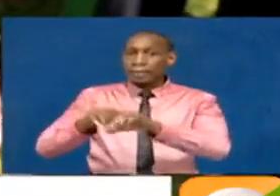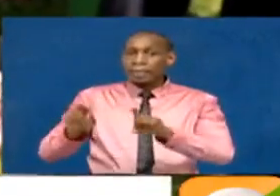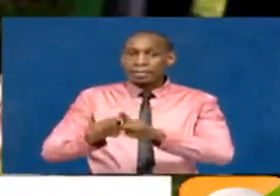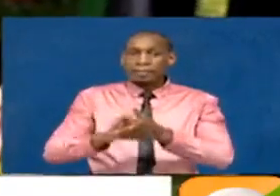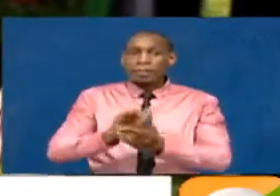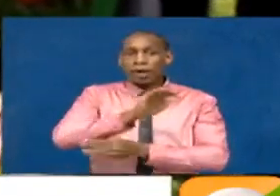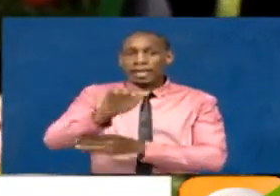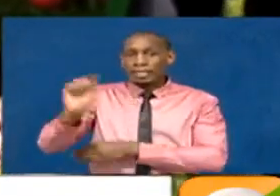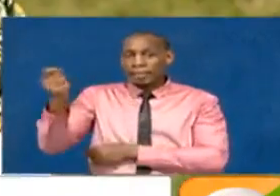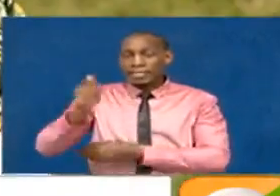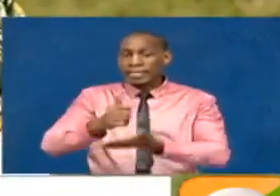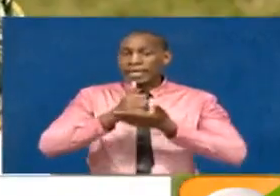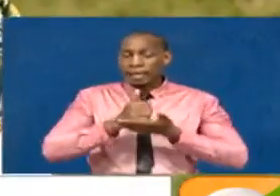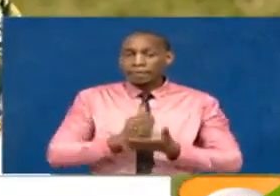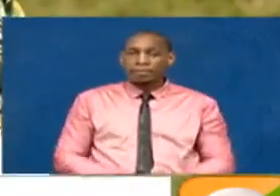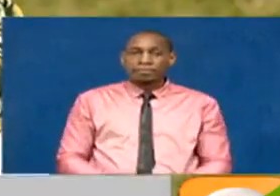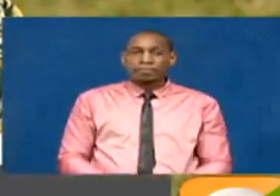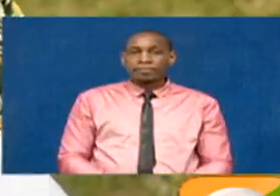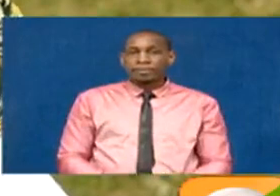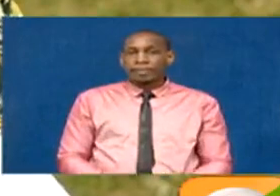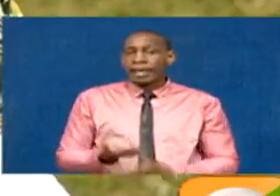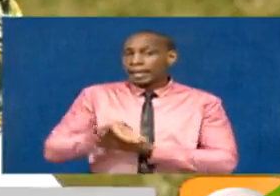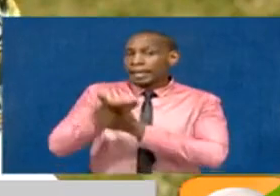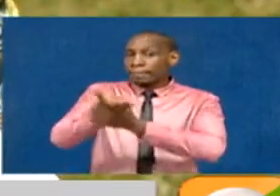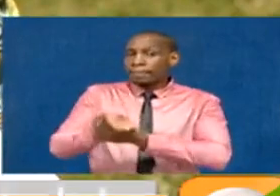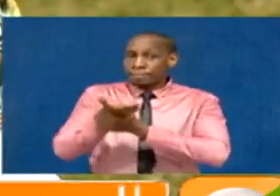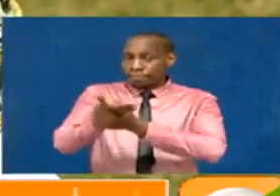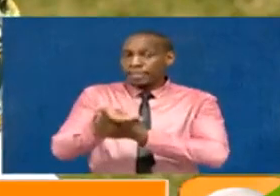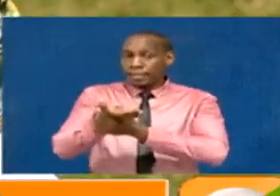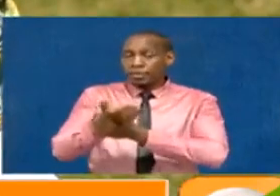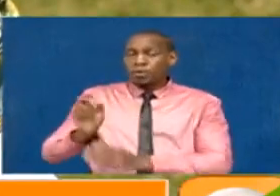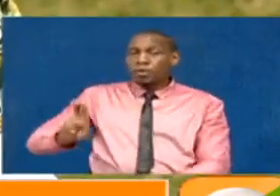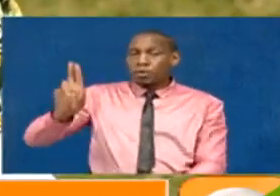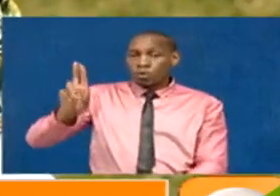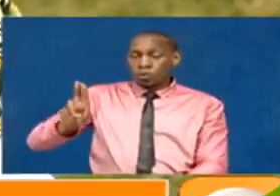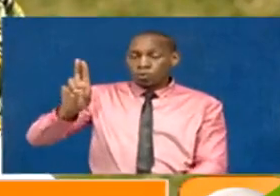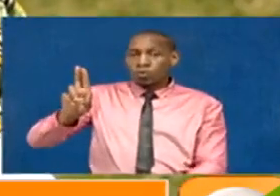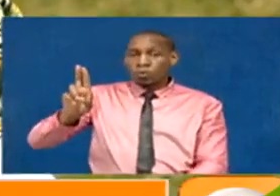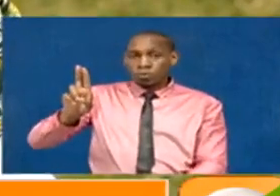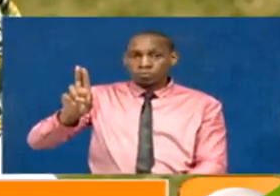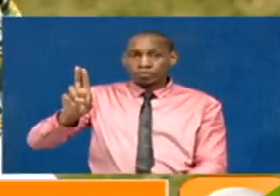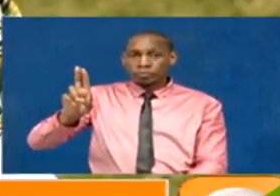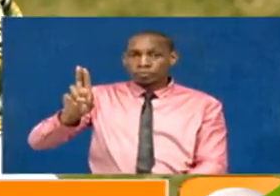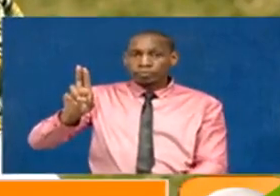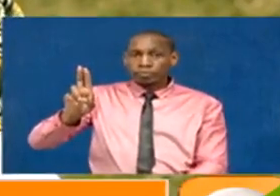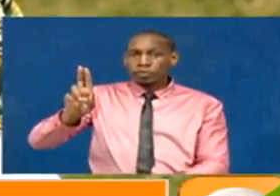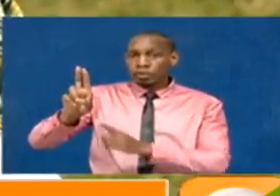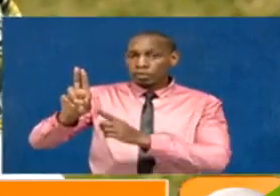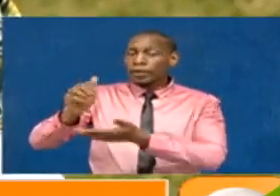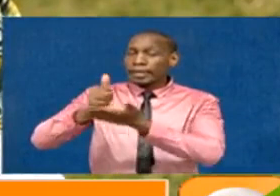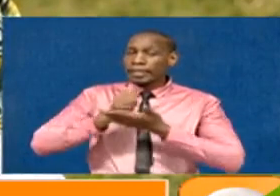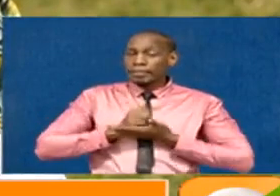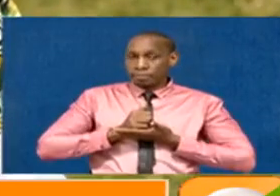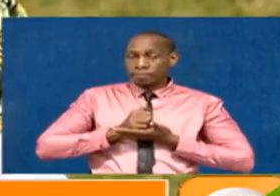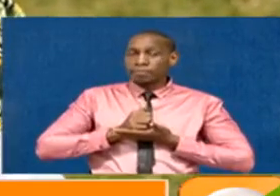calling on the president to intervene. Ninaomba Uhuru Muigai Kenyatta